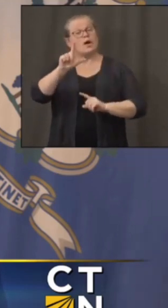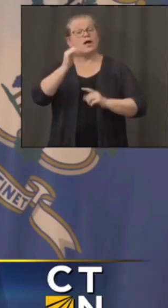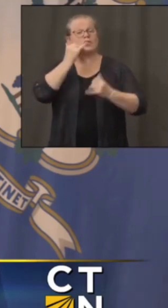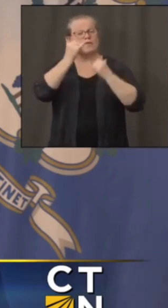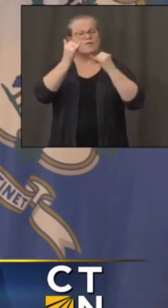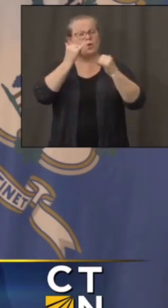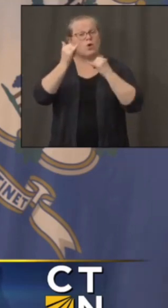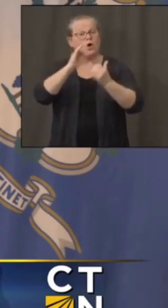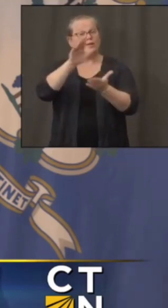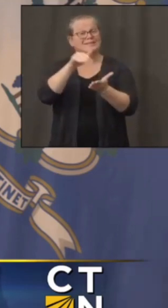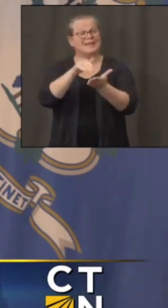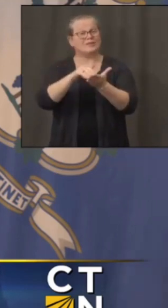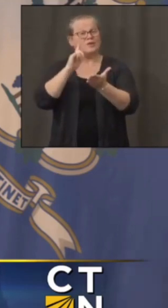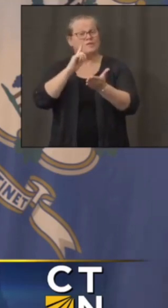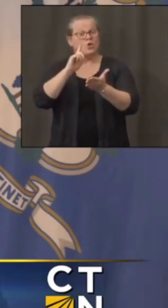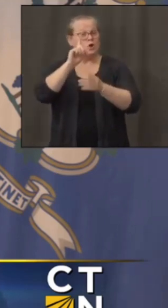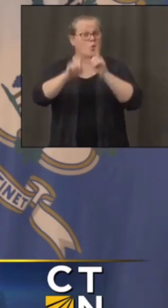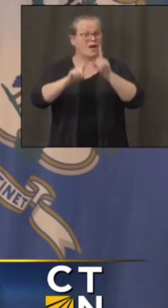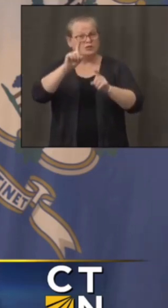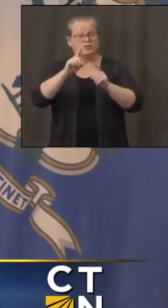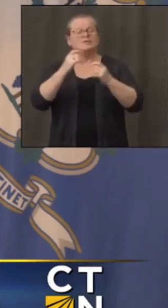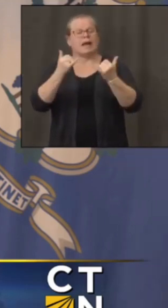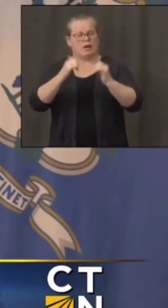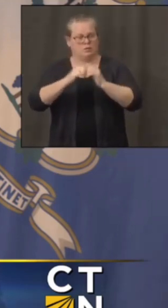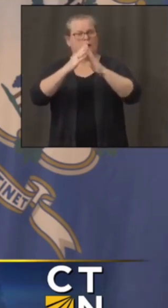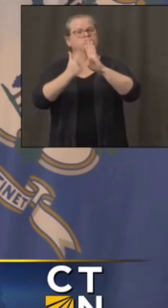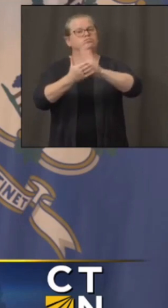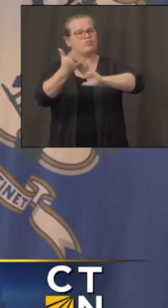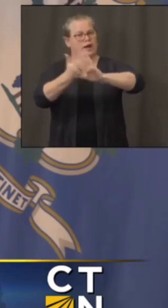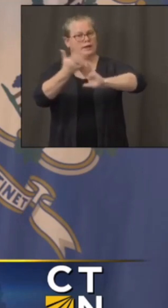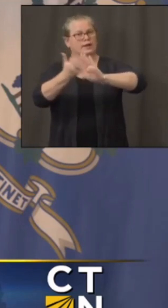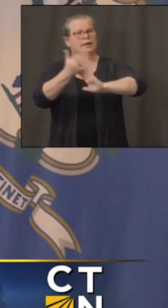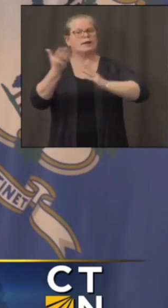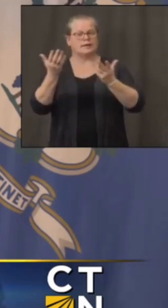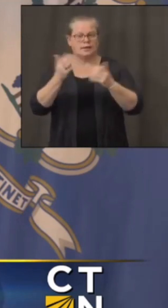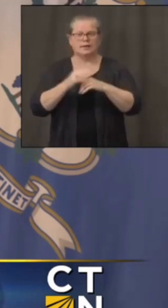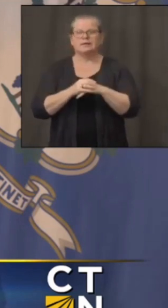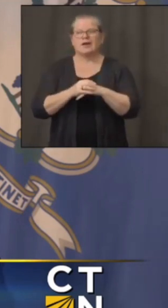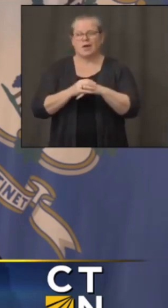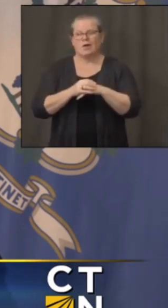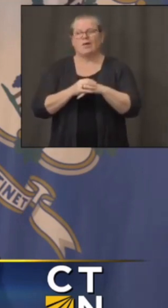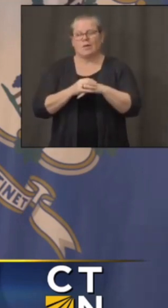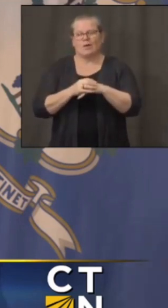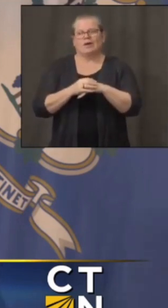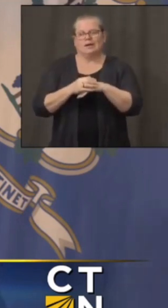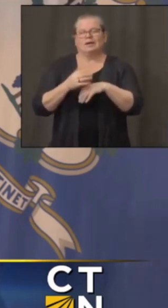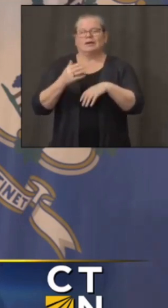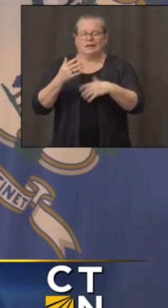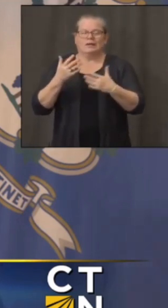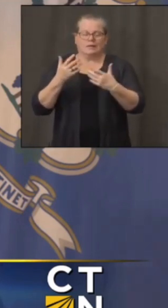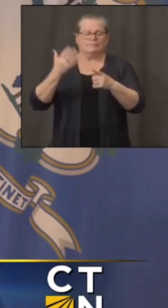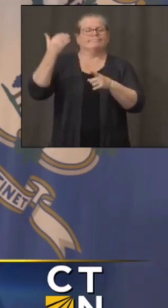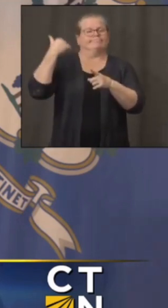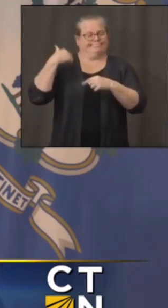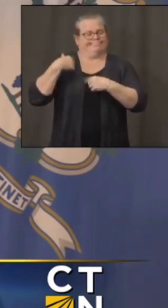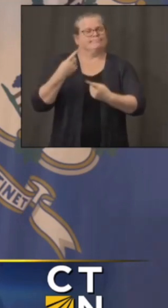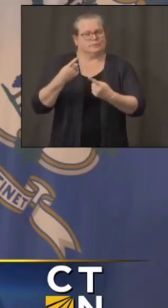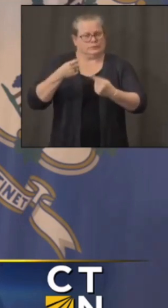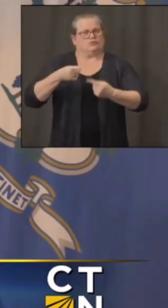able to, we've caught up for the past due. It took a little bit of time, and now we're able to take those calls as well.